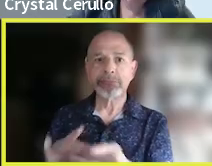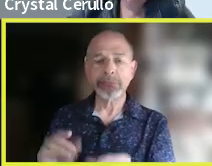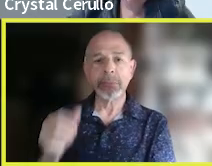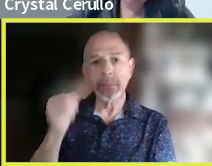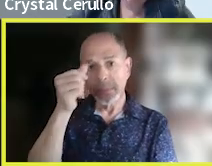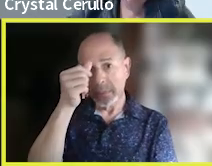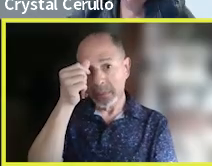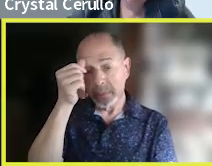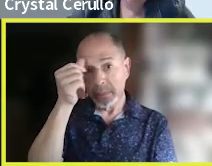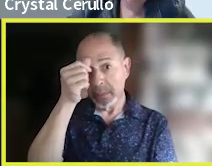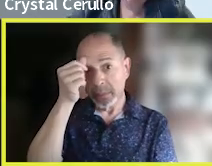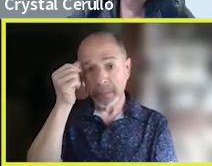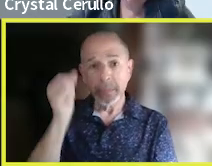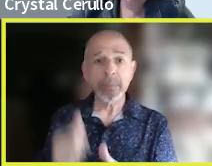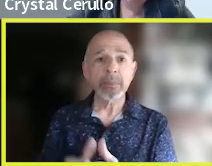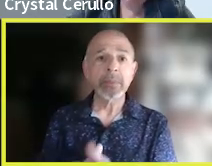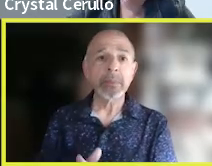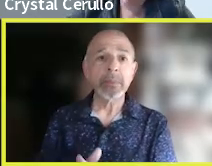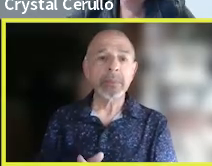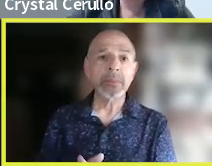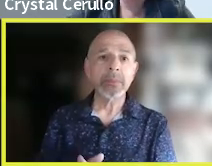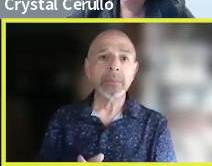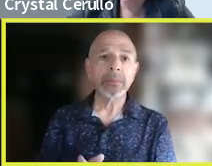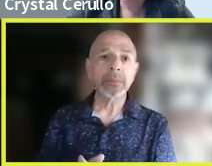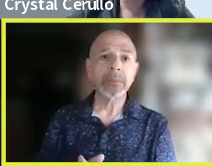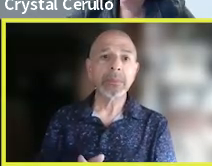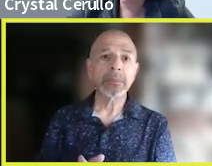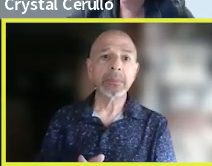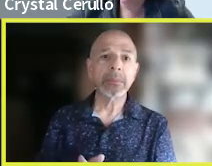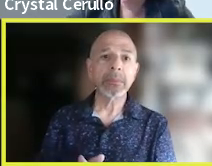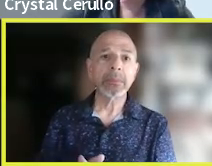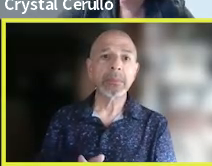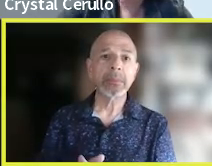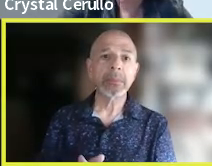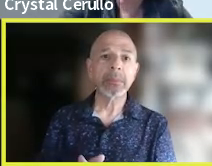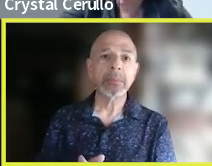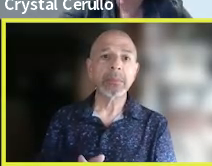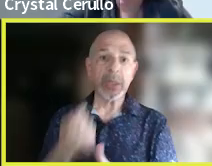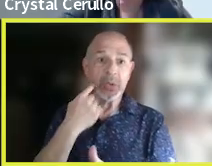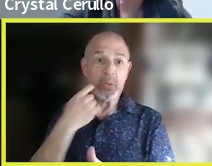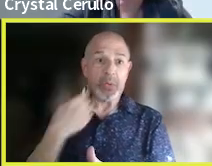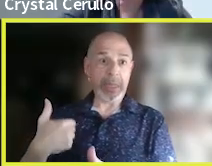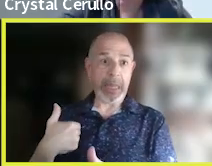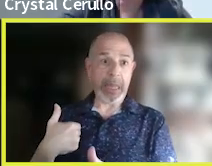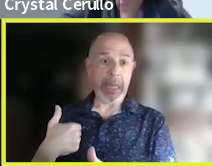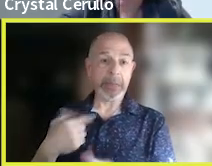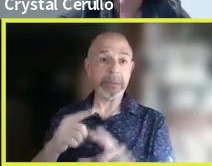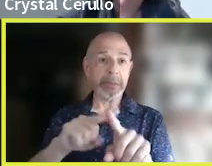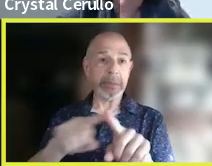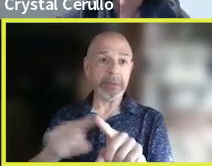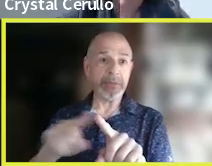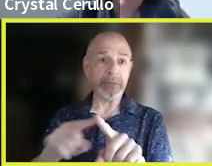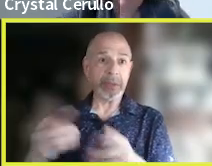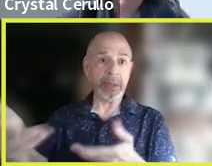Perspectives, who's the tech specialist. And we also had Angela Armano on the